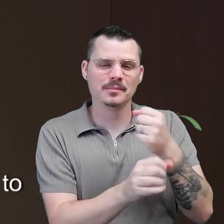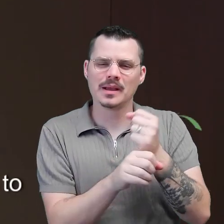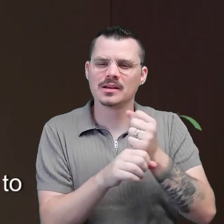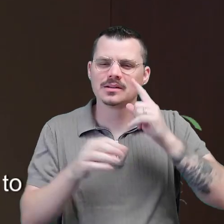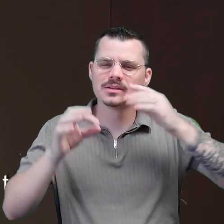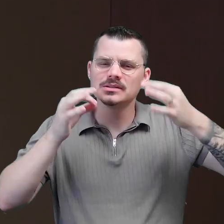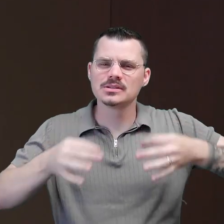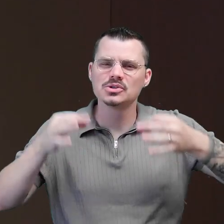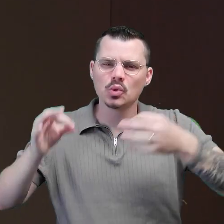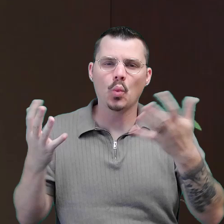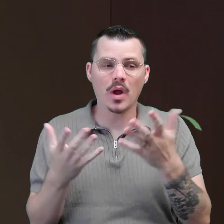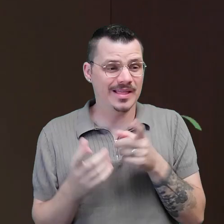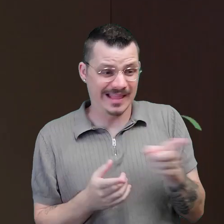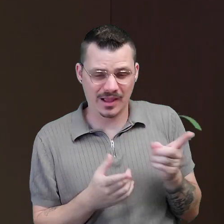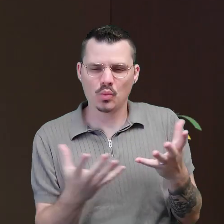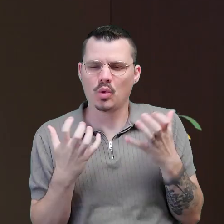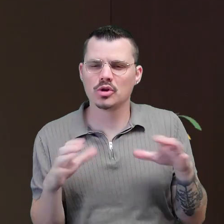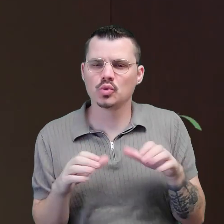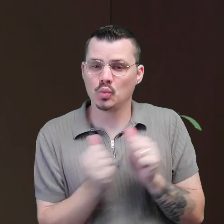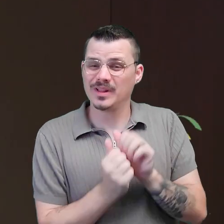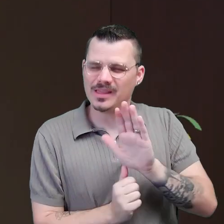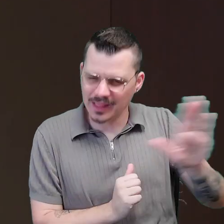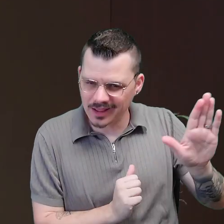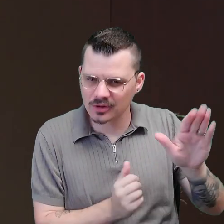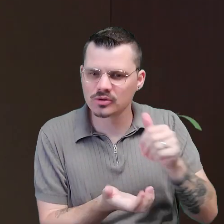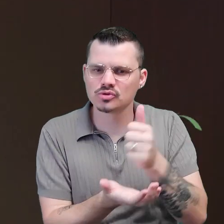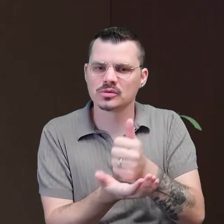decision about what they want to do with their treatment.